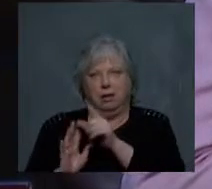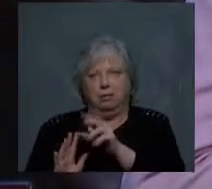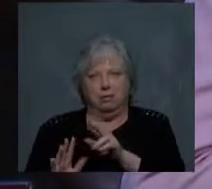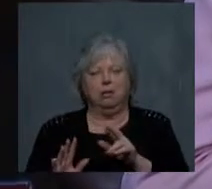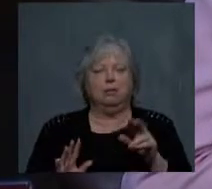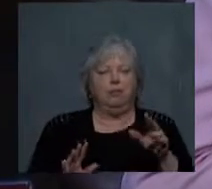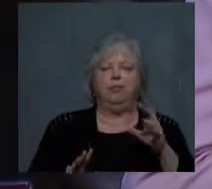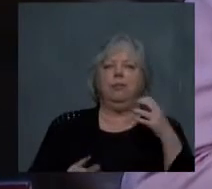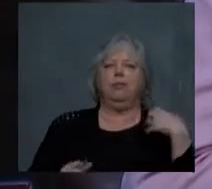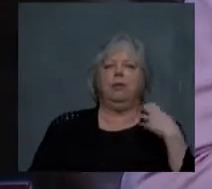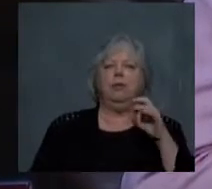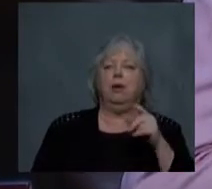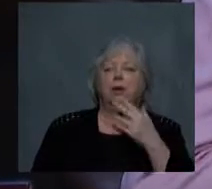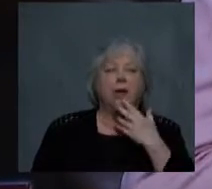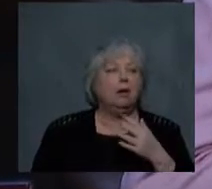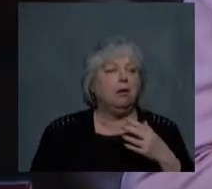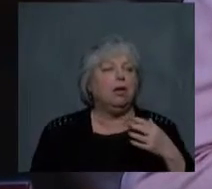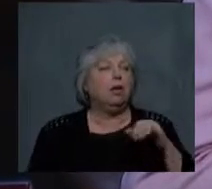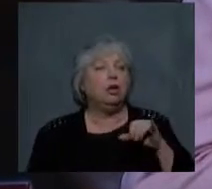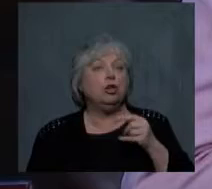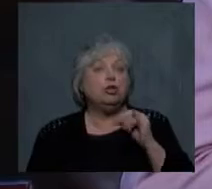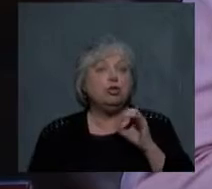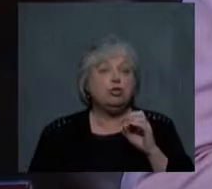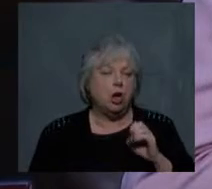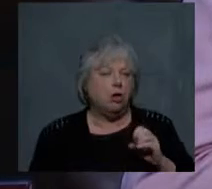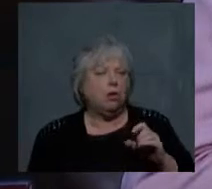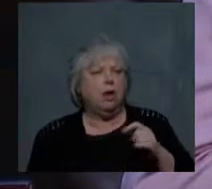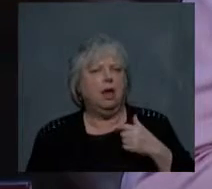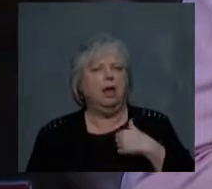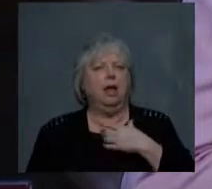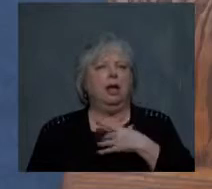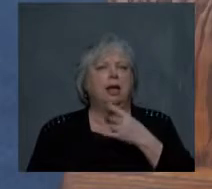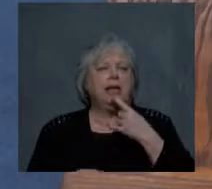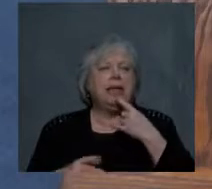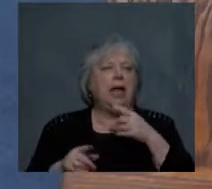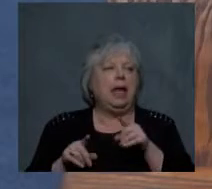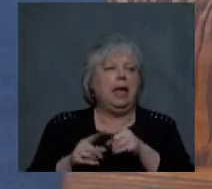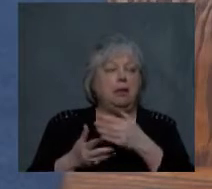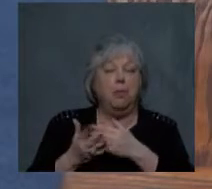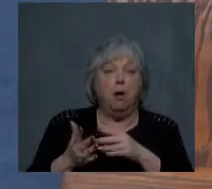you. Joe? And if I could, I'd like to say that as part of this plating,